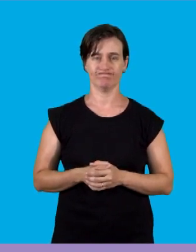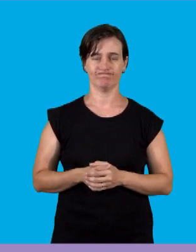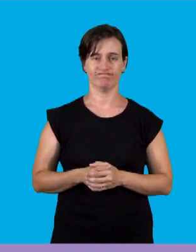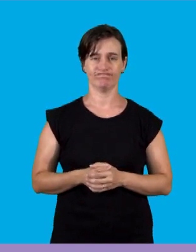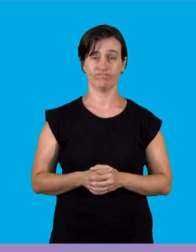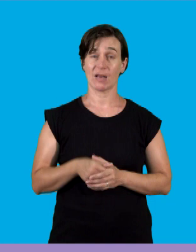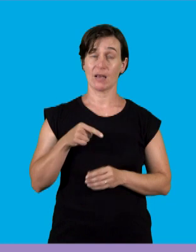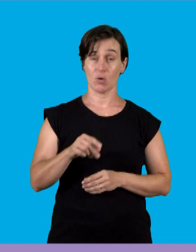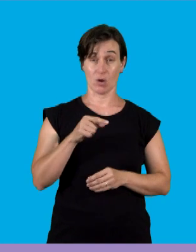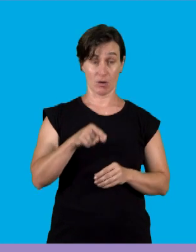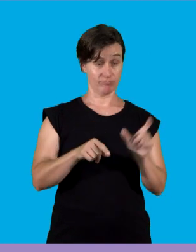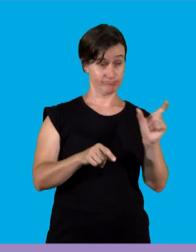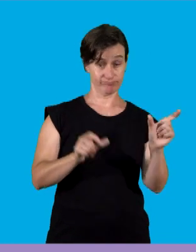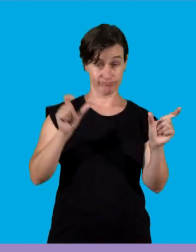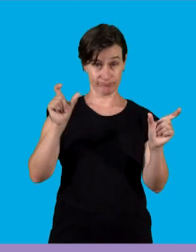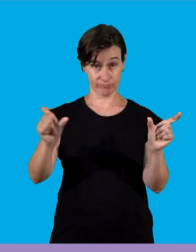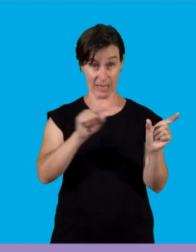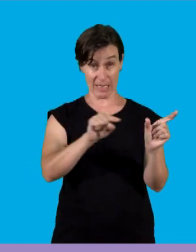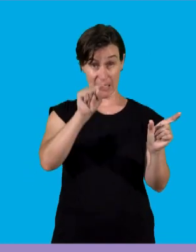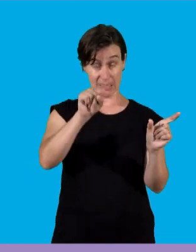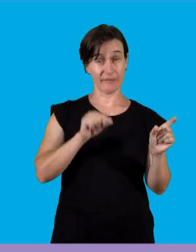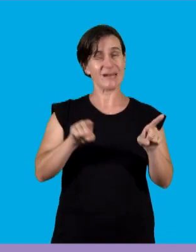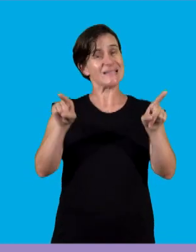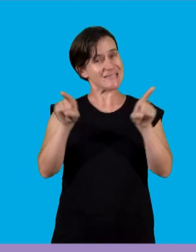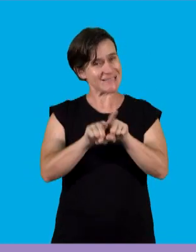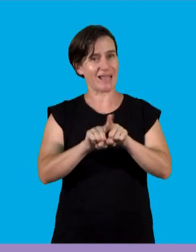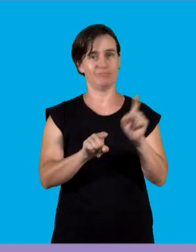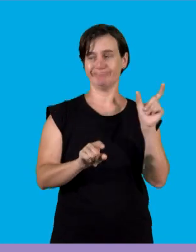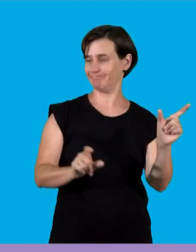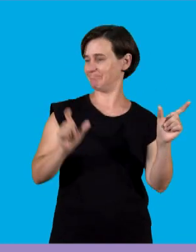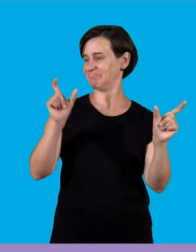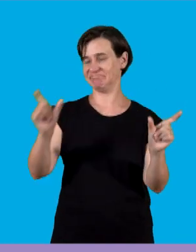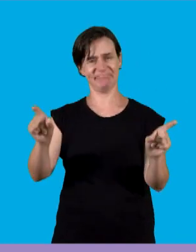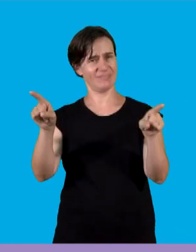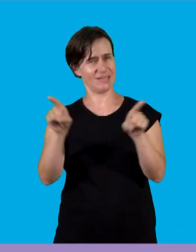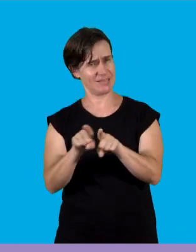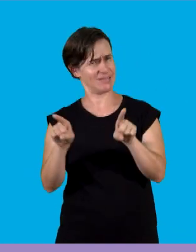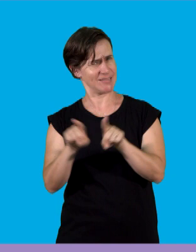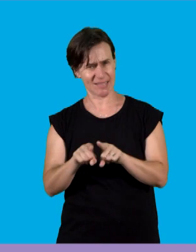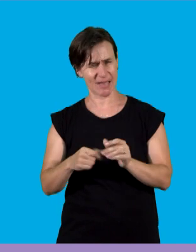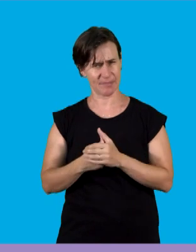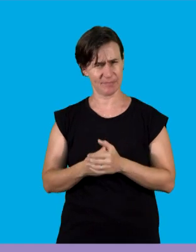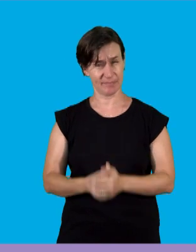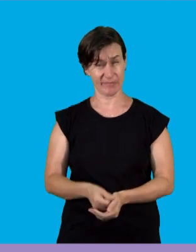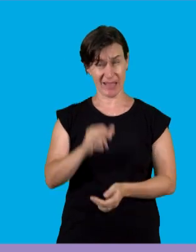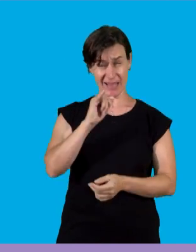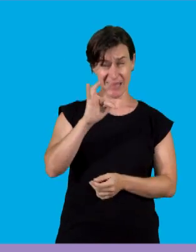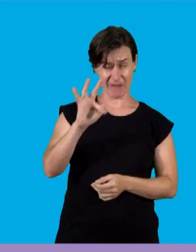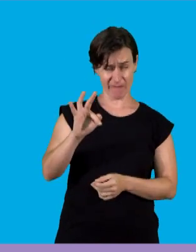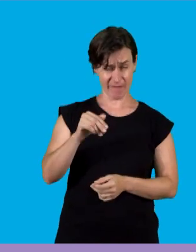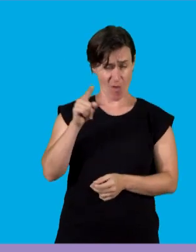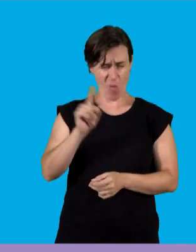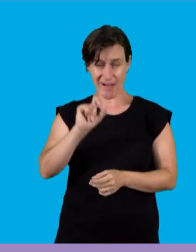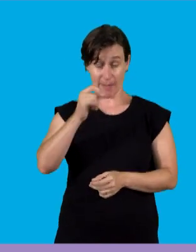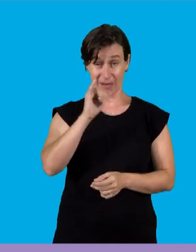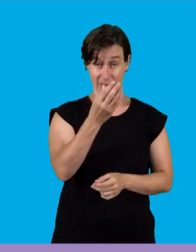are dividing two powers that are exactly the same. And do you remember what the